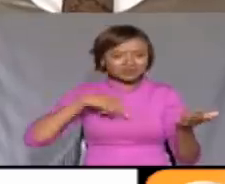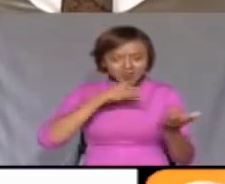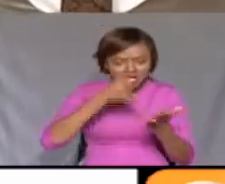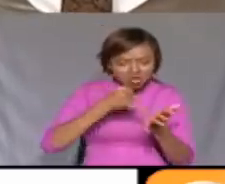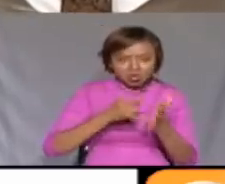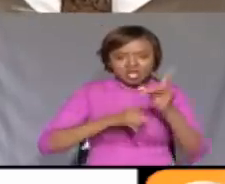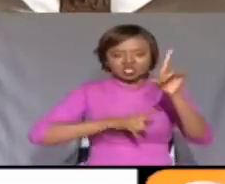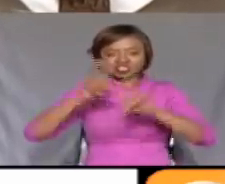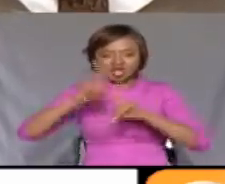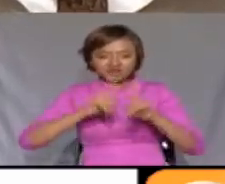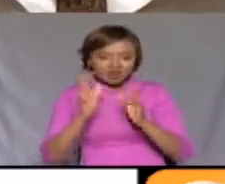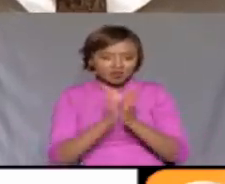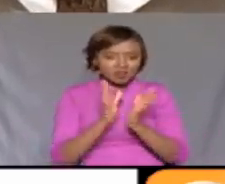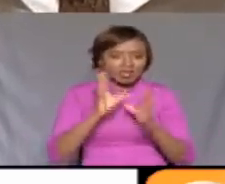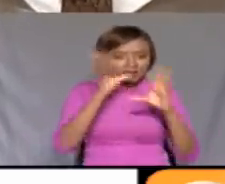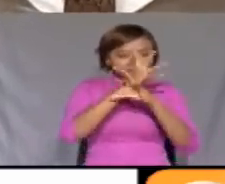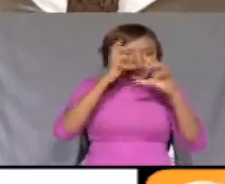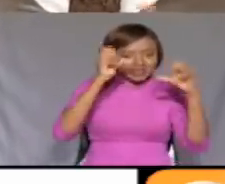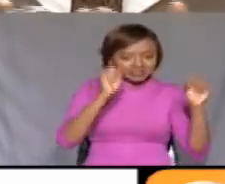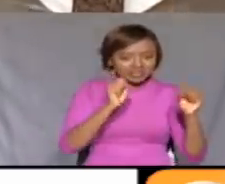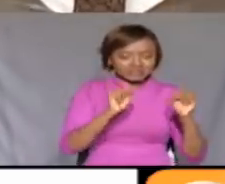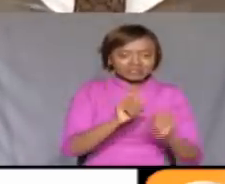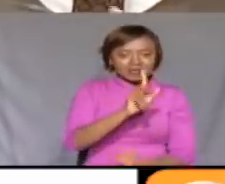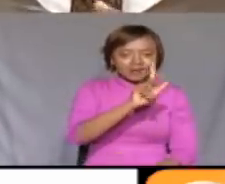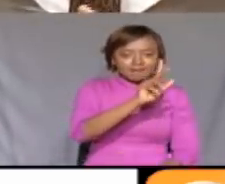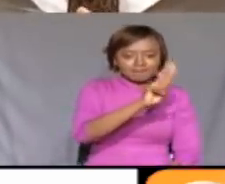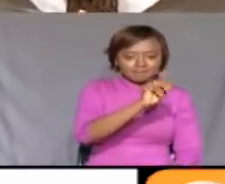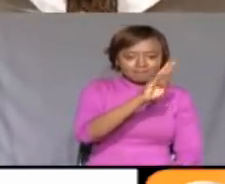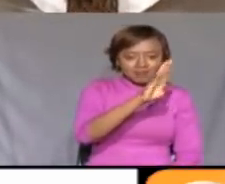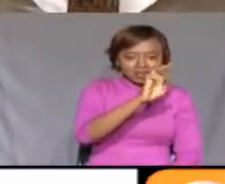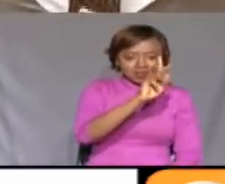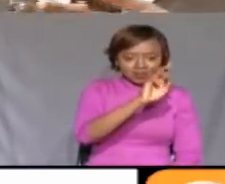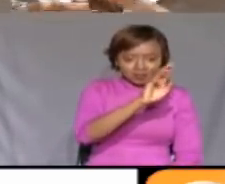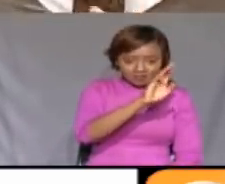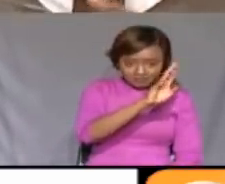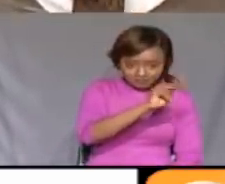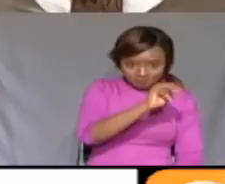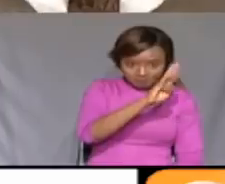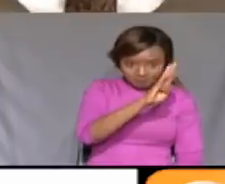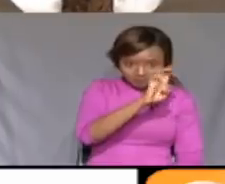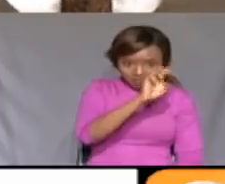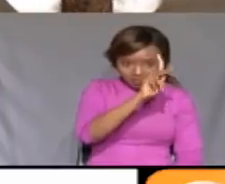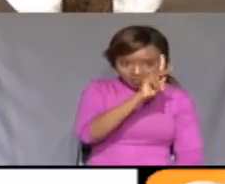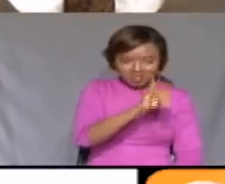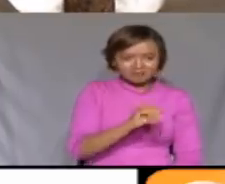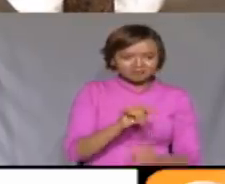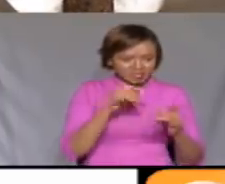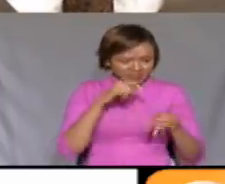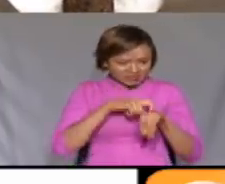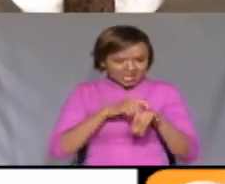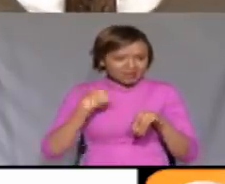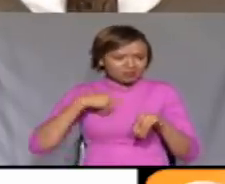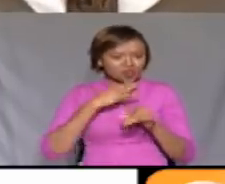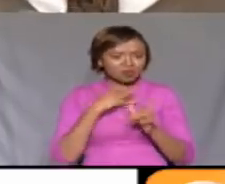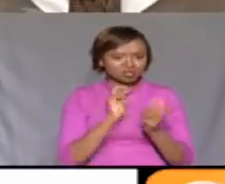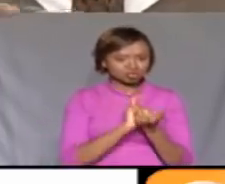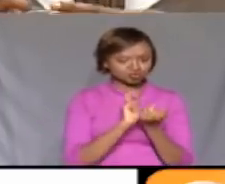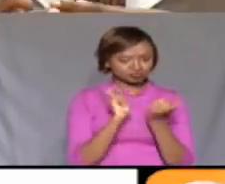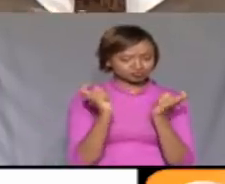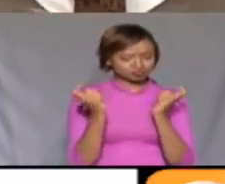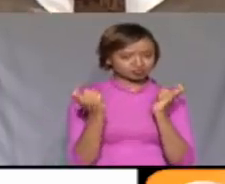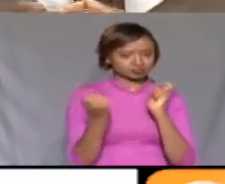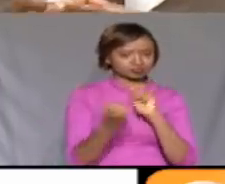travels with President Thabo Mbeki across the African continent, particularly during the transformation of